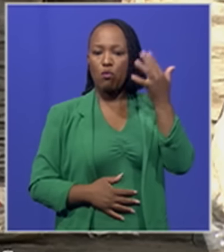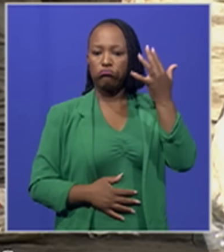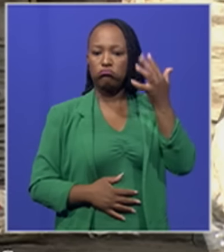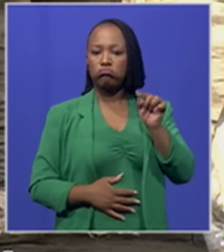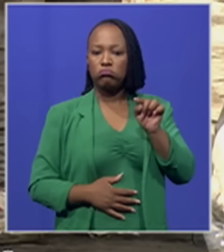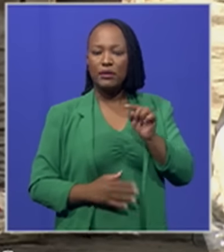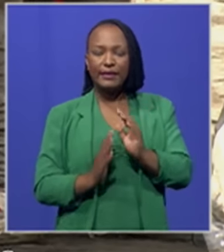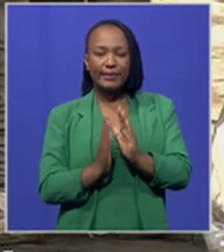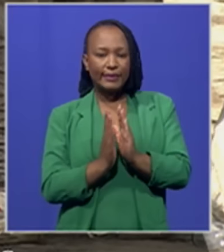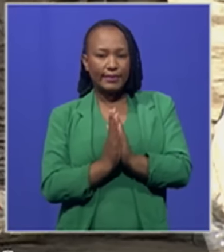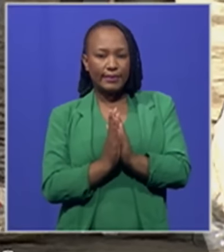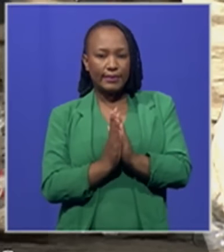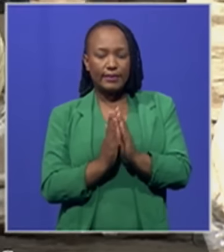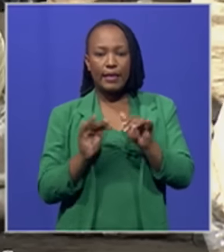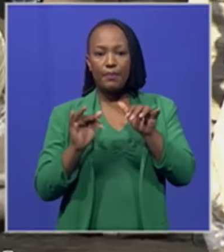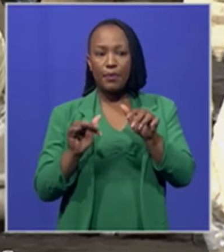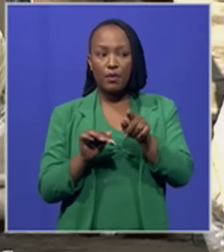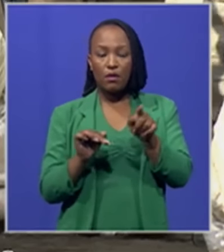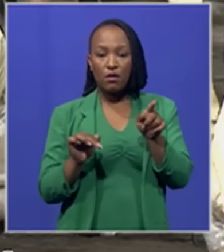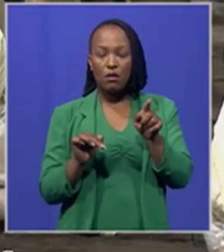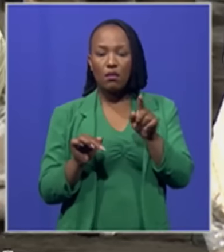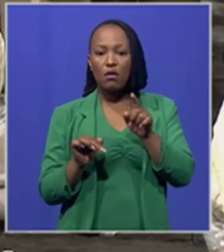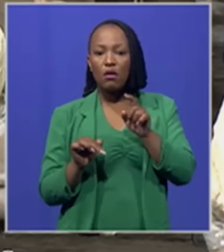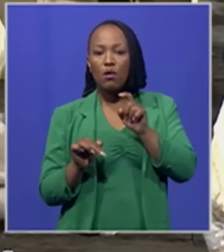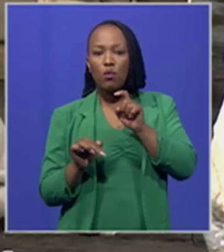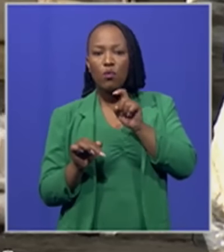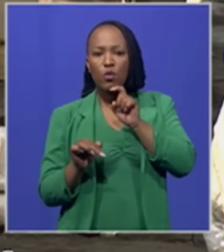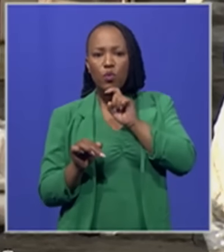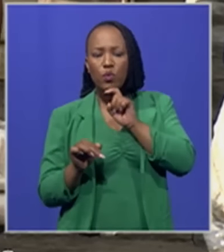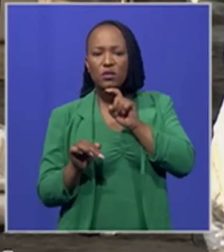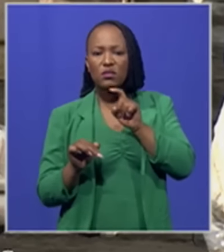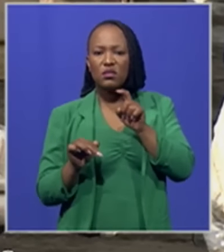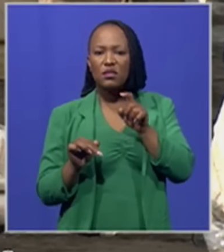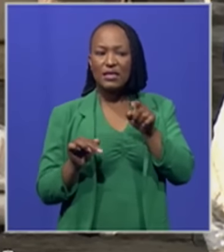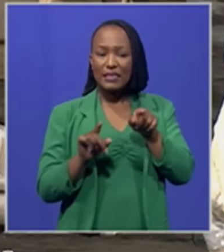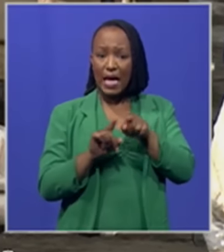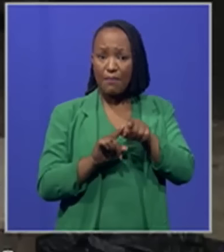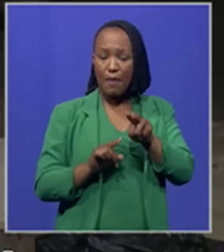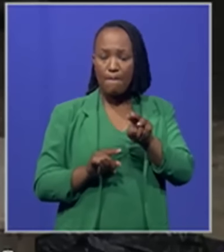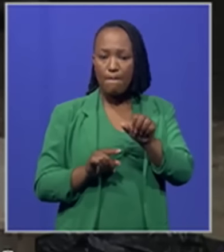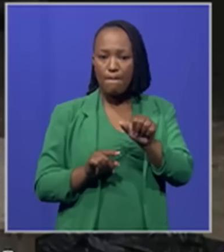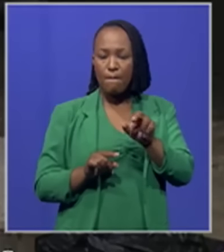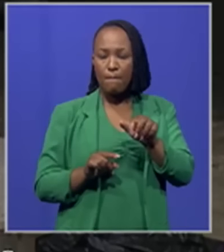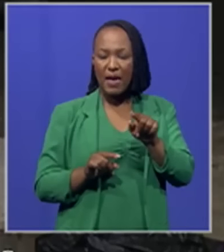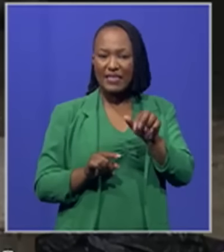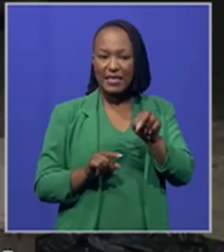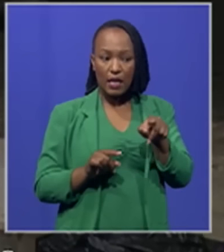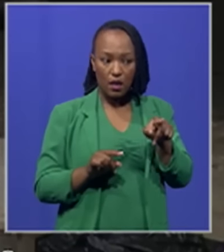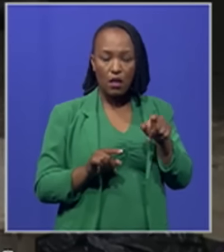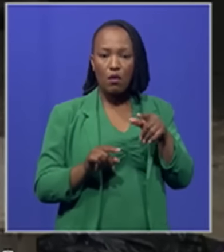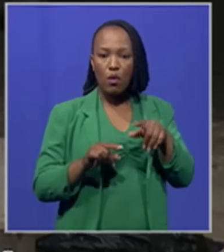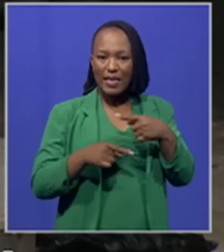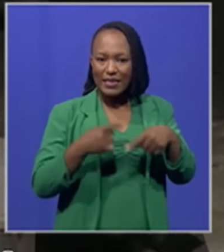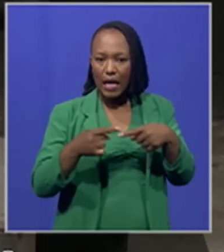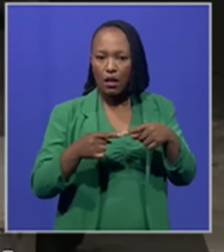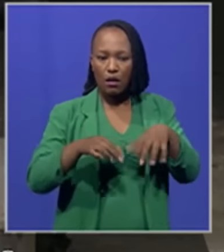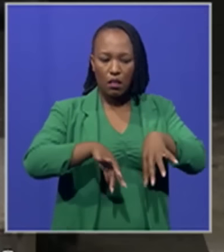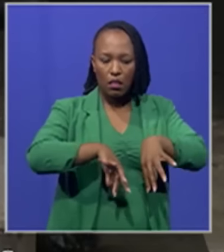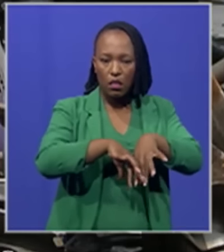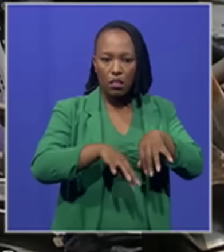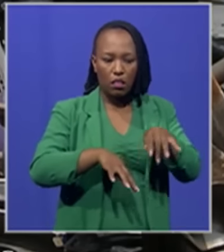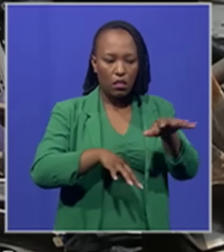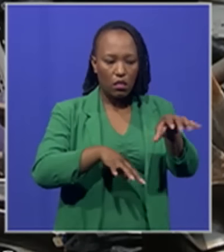boikuelo jo bo kwa godimo jwa batho ba ba dirisang dilo tse di latlhilweng jaaka Martin ba gore puso ya porofense e dira gore lephata la go